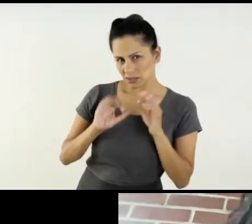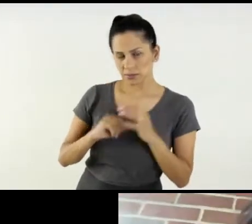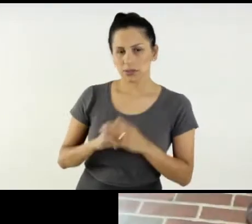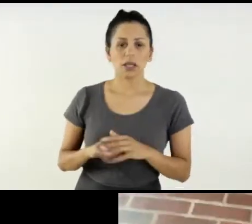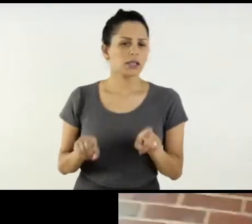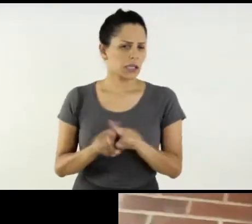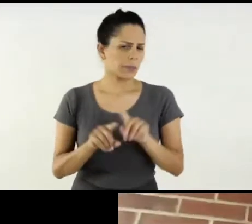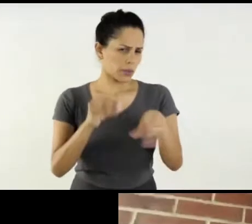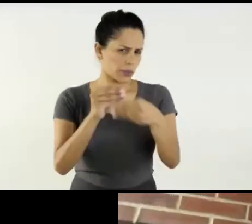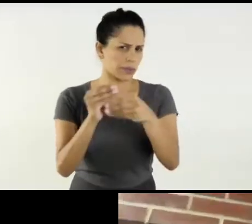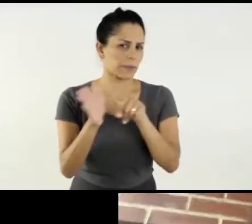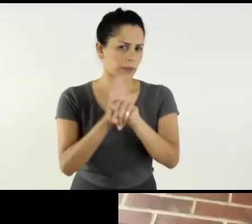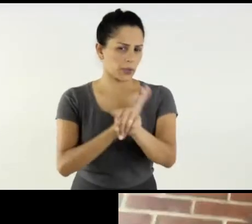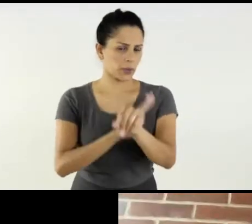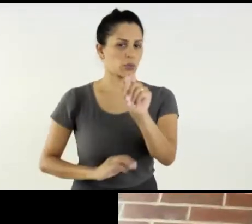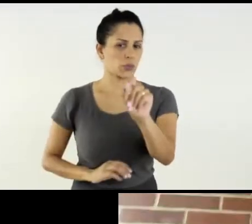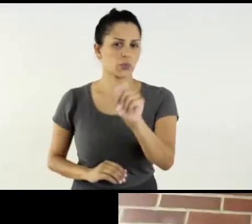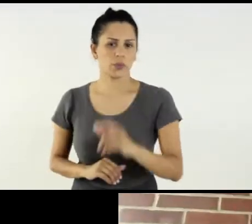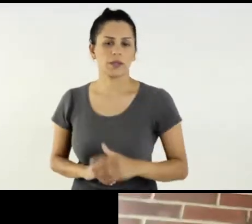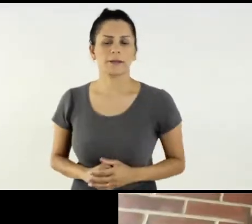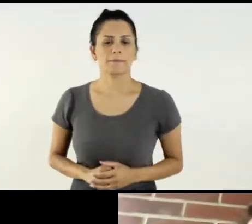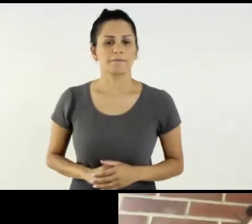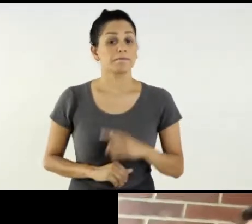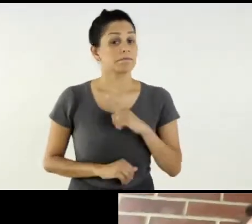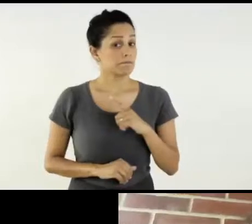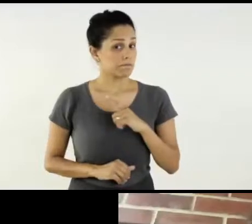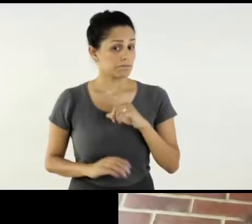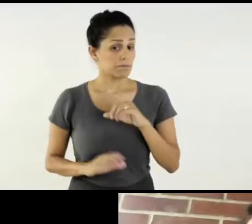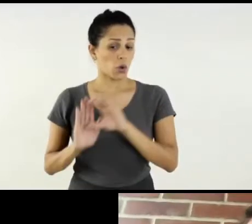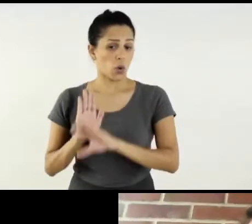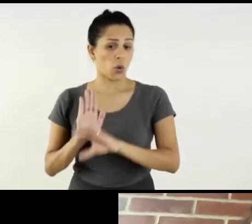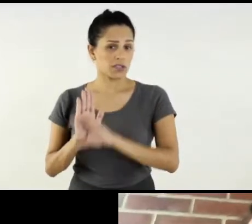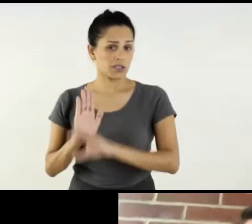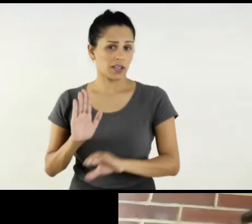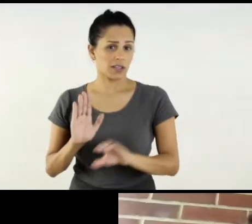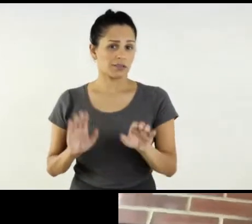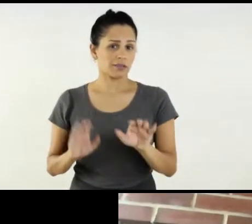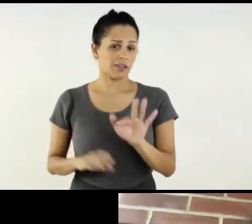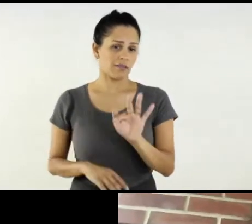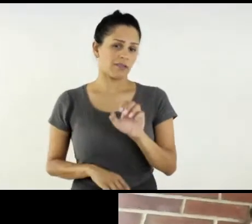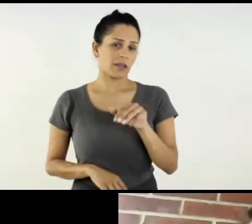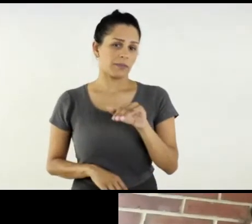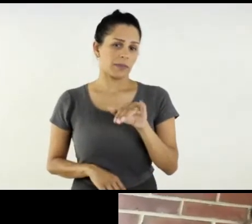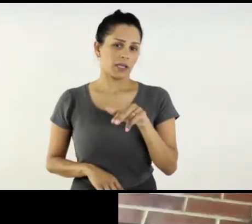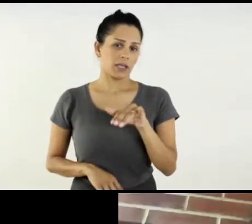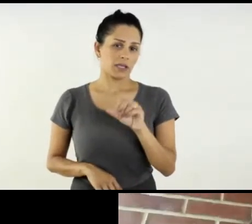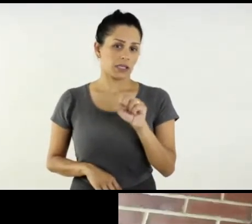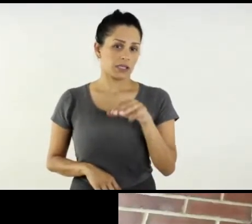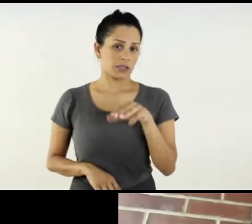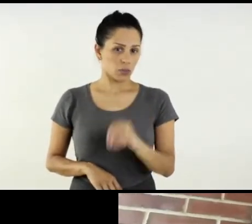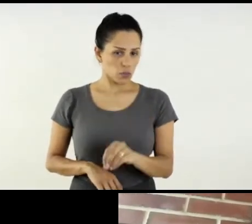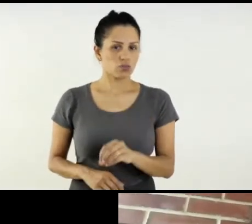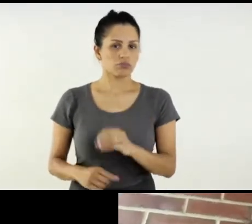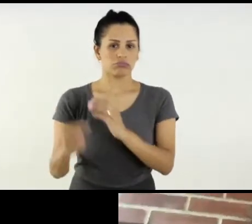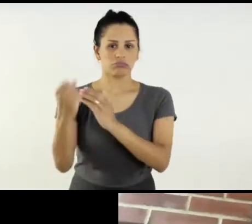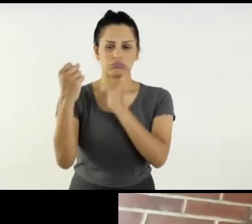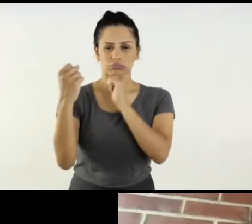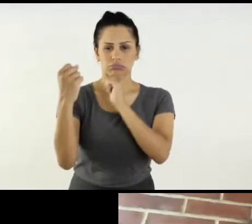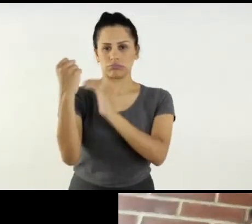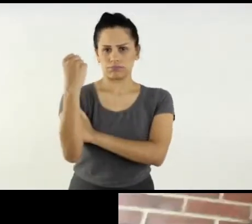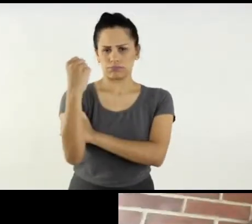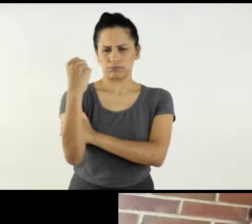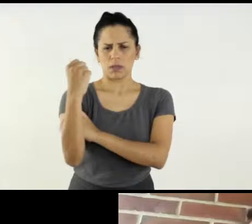the concept of feminism needs to be reexamined even more outside of just the patriarchal